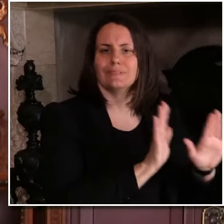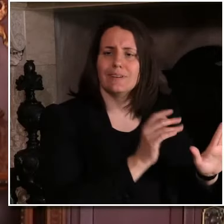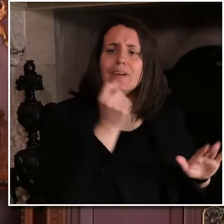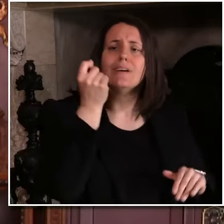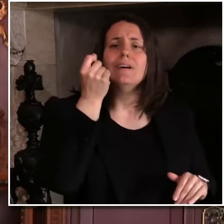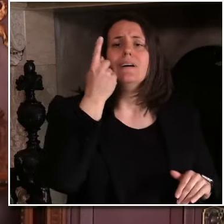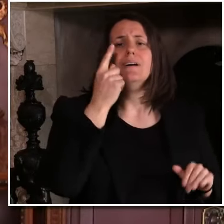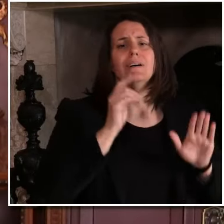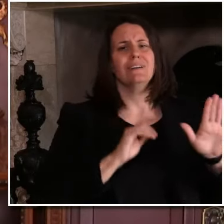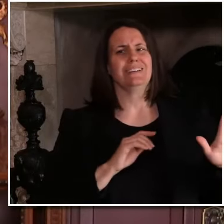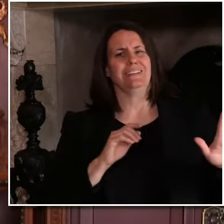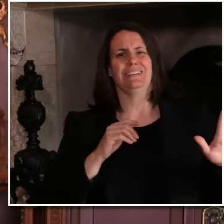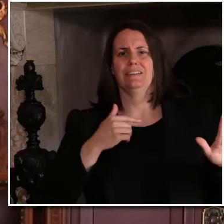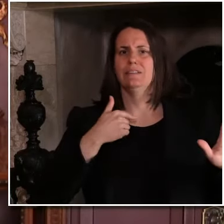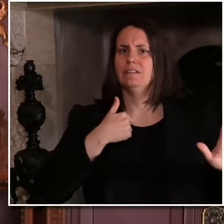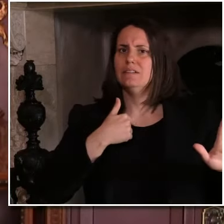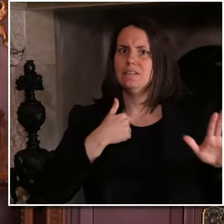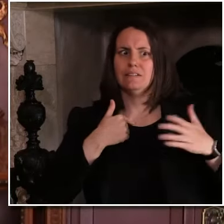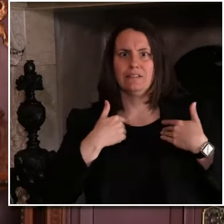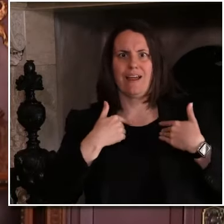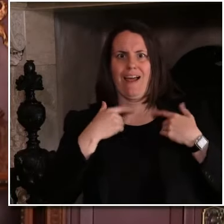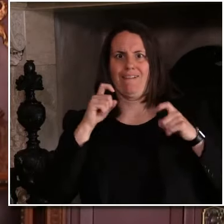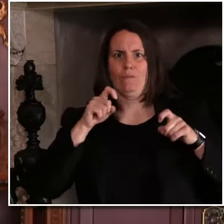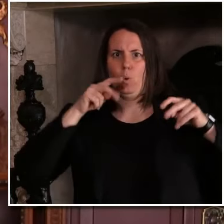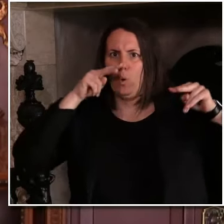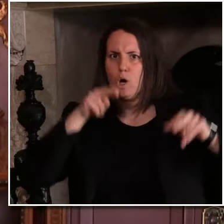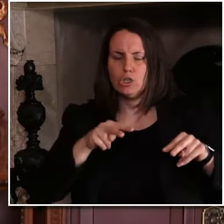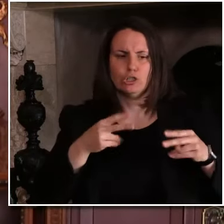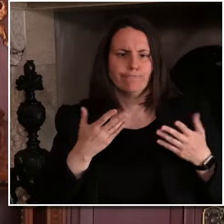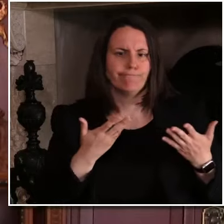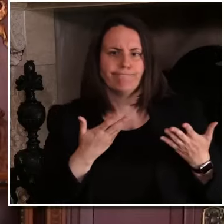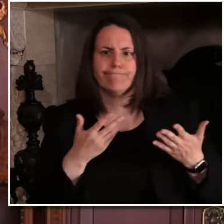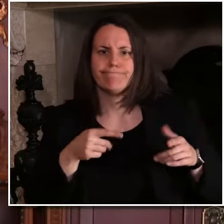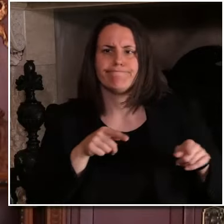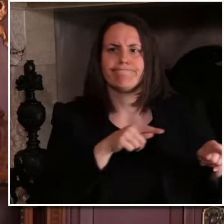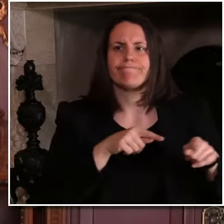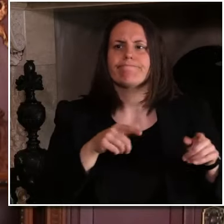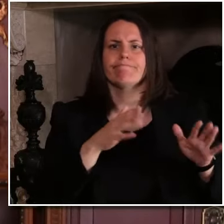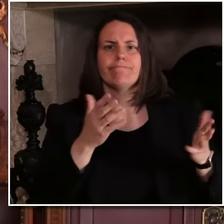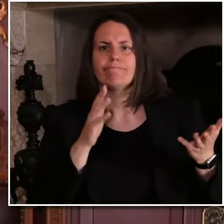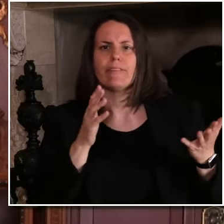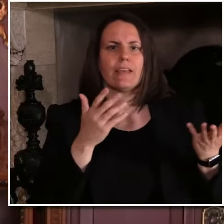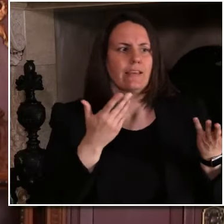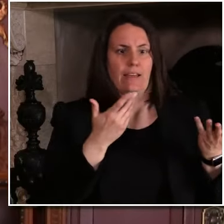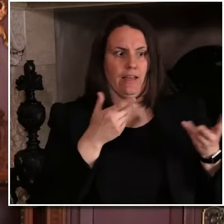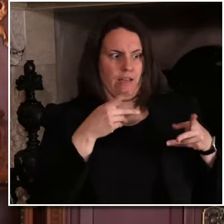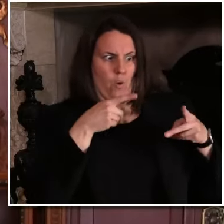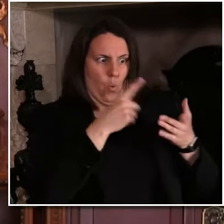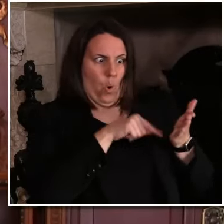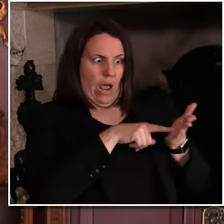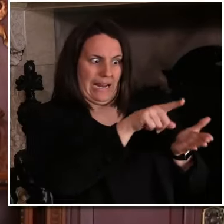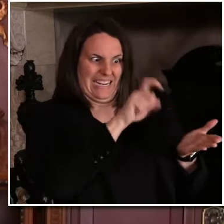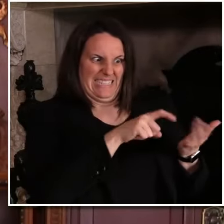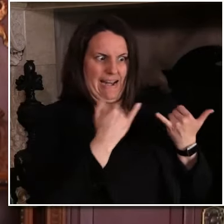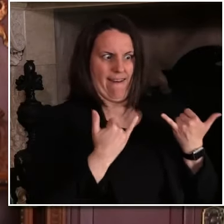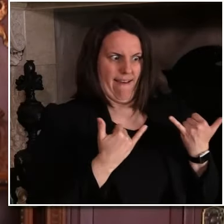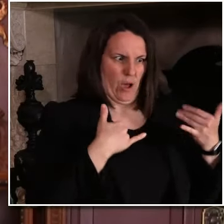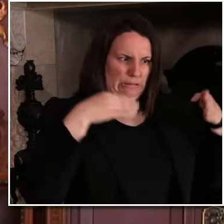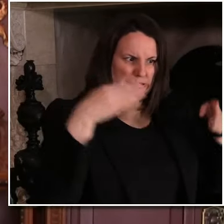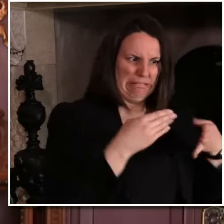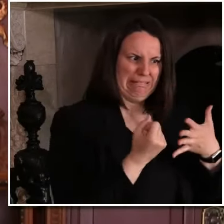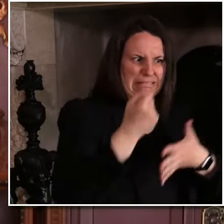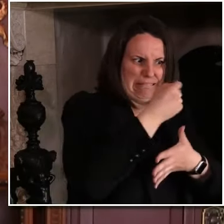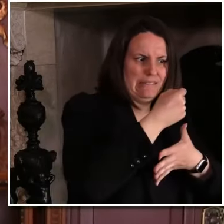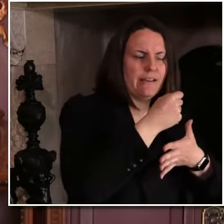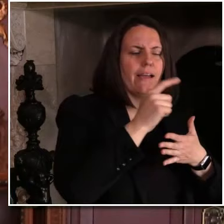to create the supply chain they may need when they are going back into business. Of course, it's